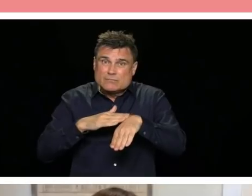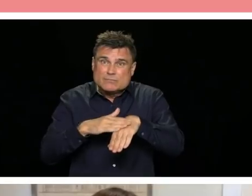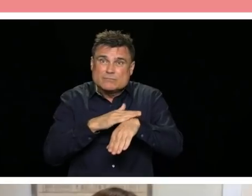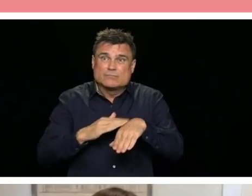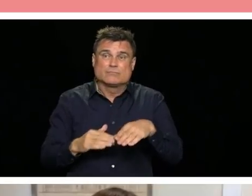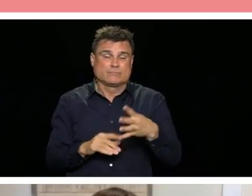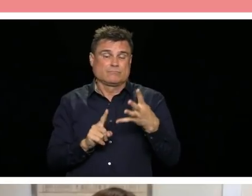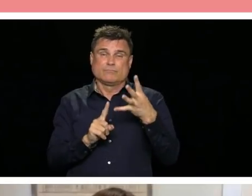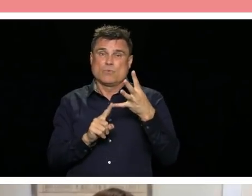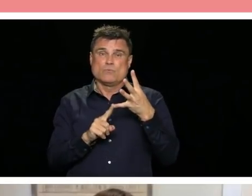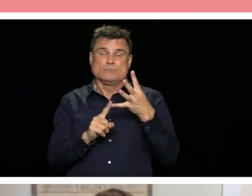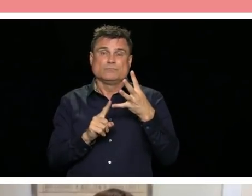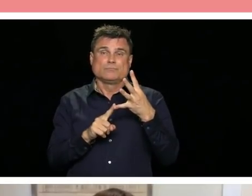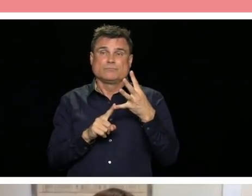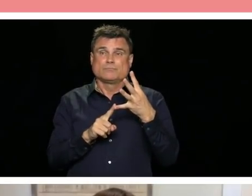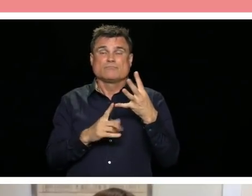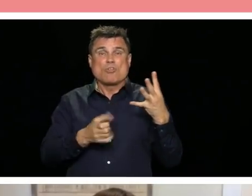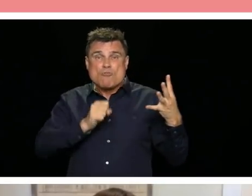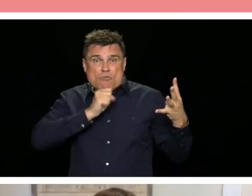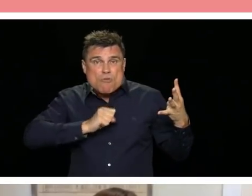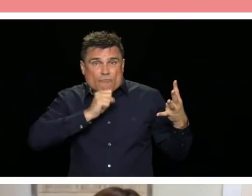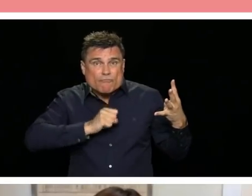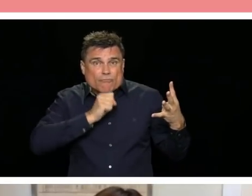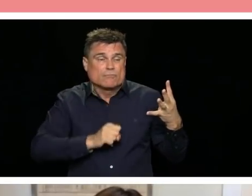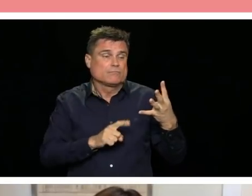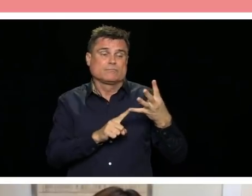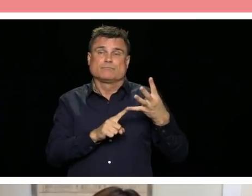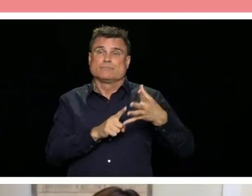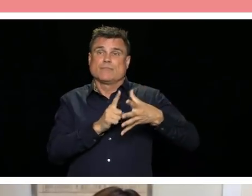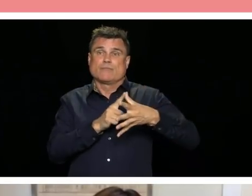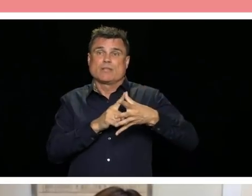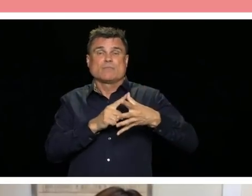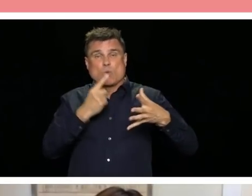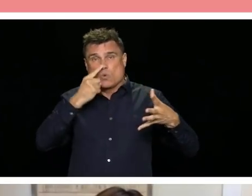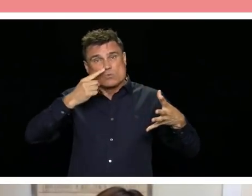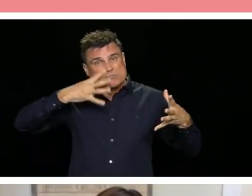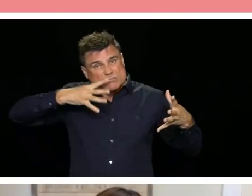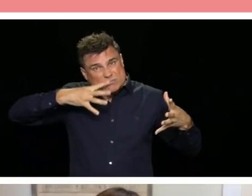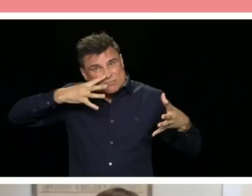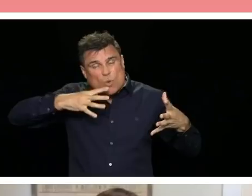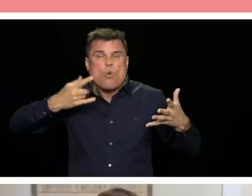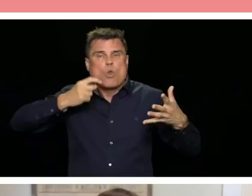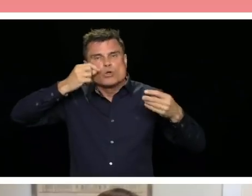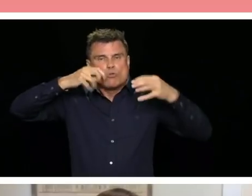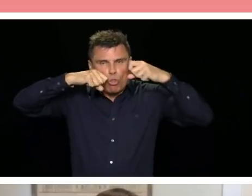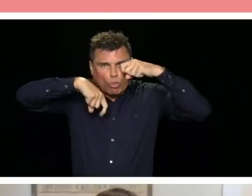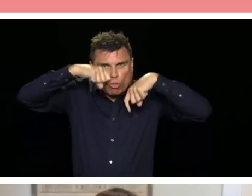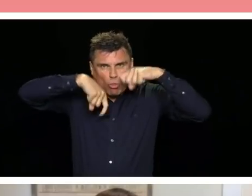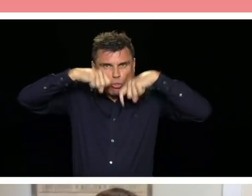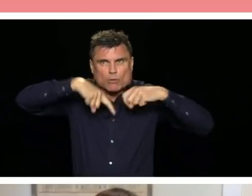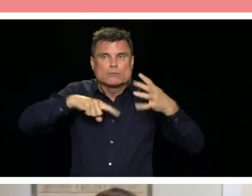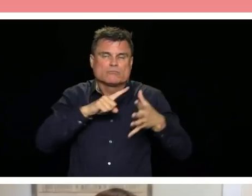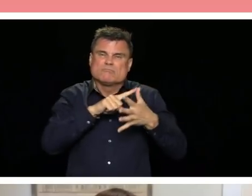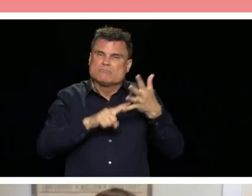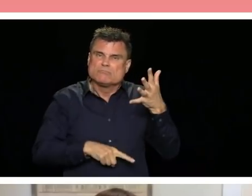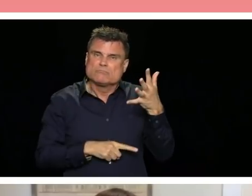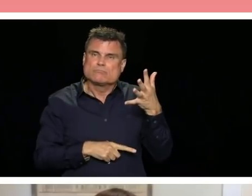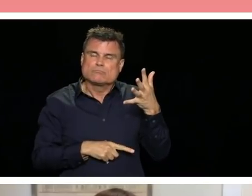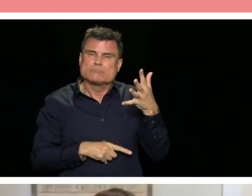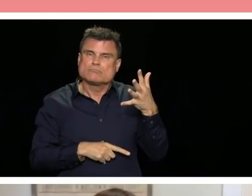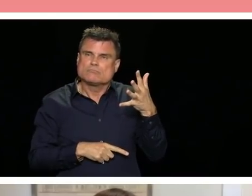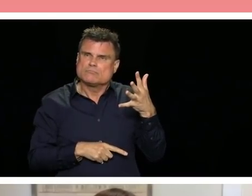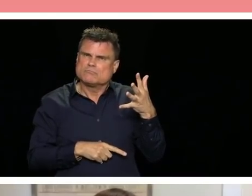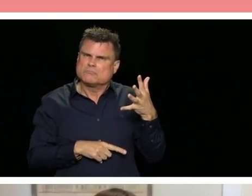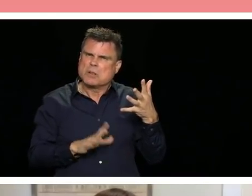coughs and runny noses, things that are pretty run-of-the-mill for children. So